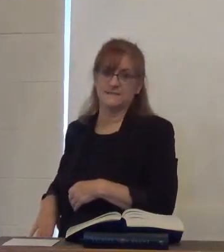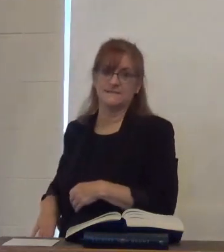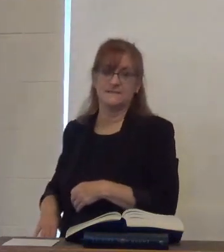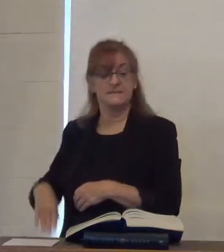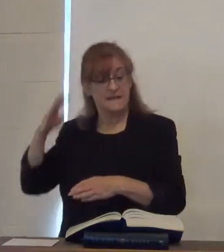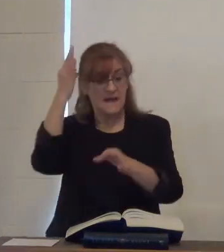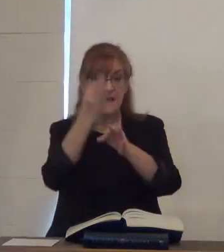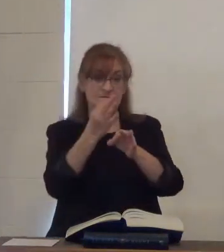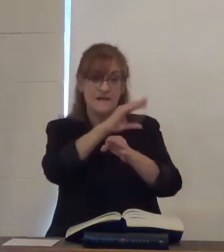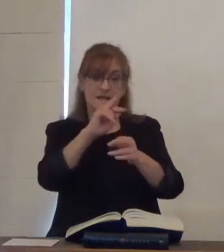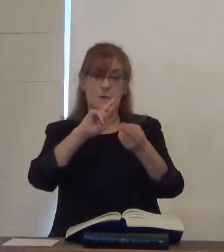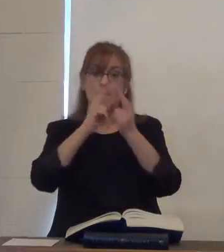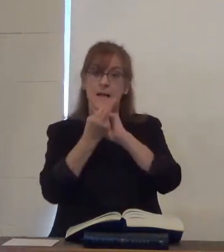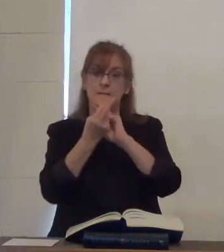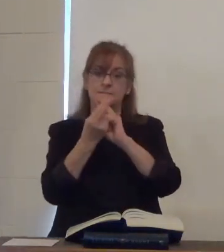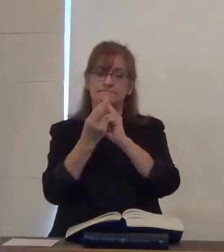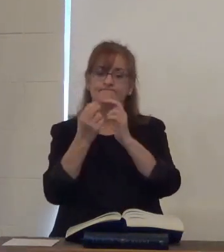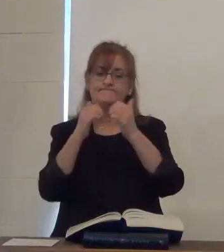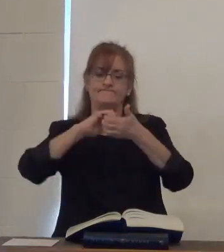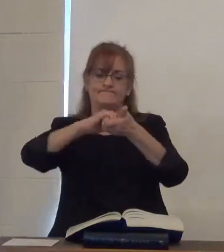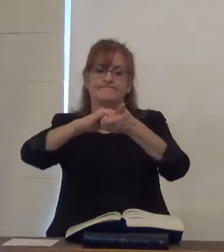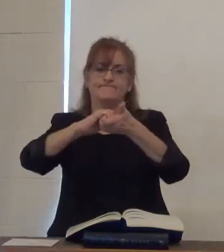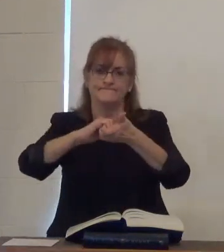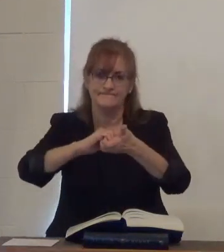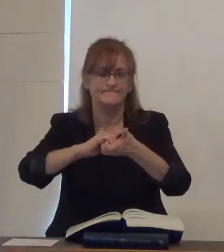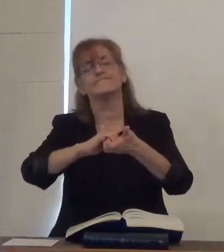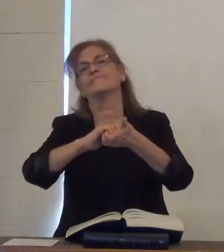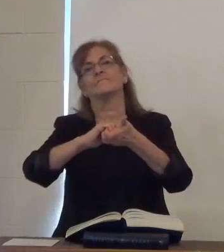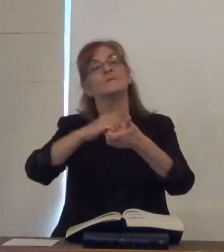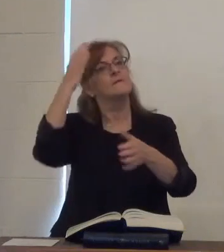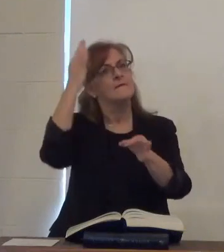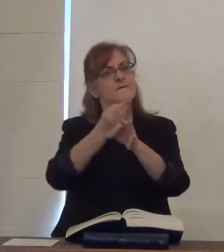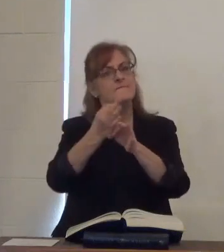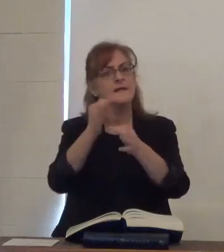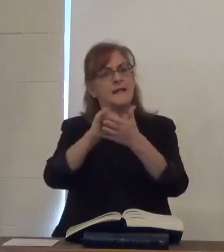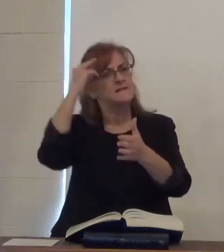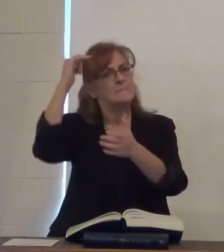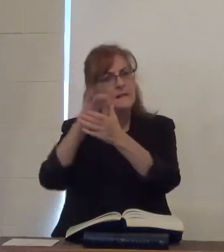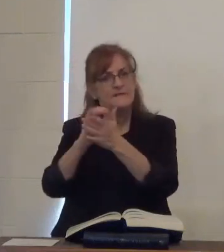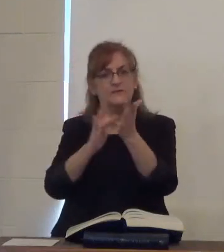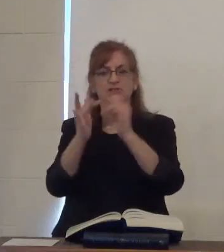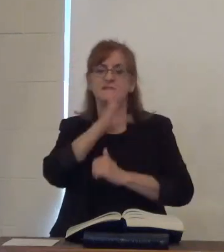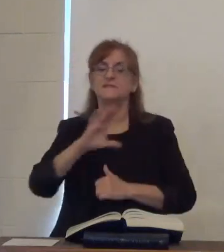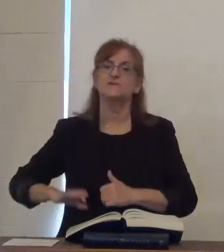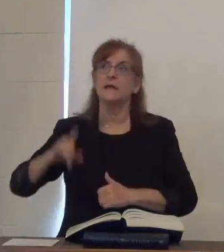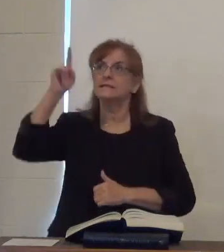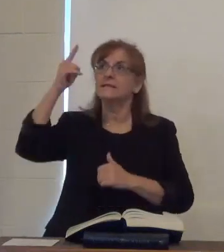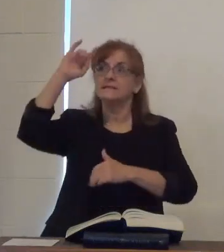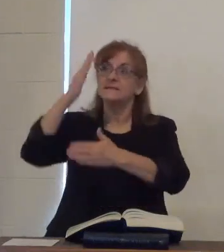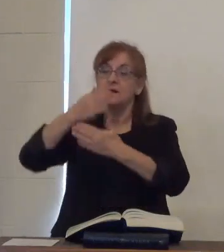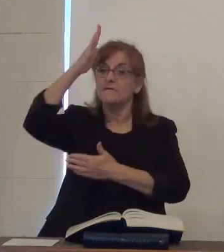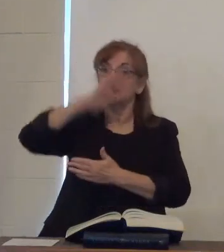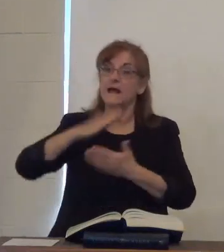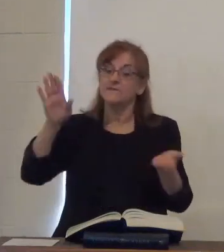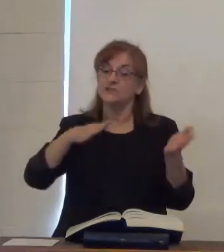Faith and repentance go hand in hand. Faith is a belief that Jesus Christ is the Son of God who died for my sin,